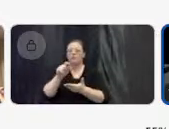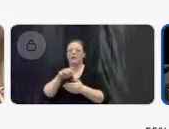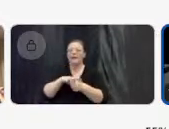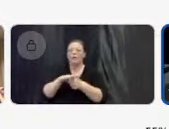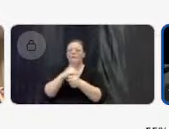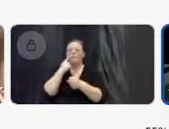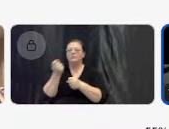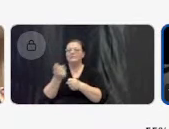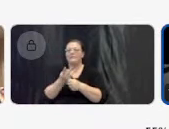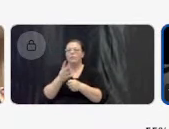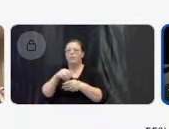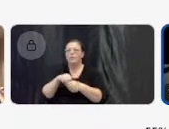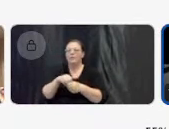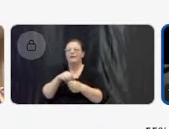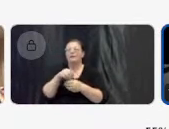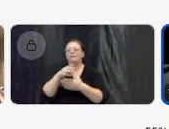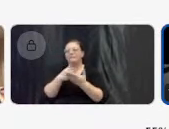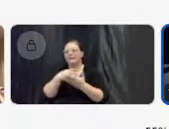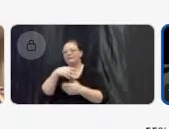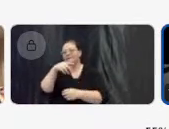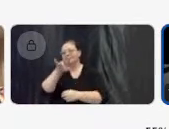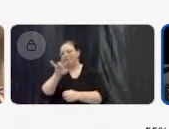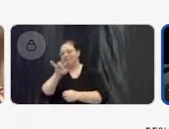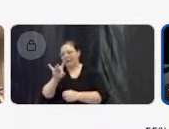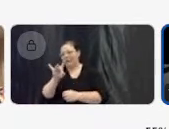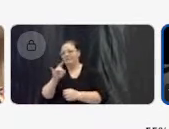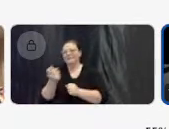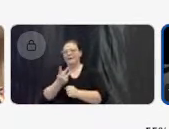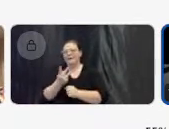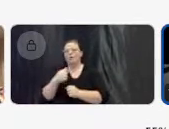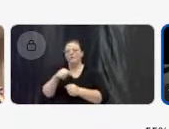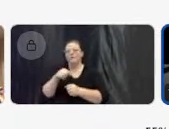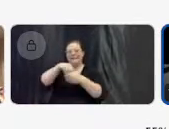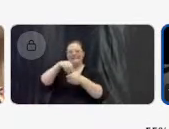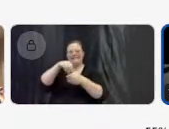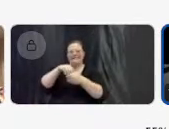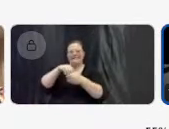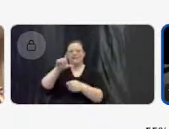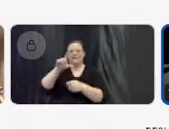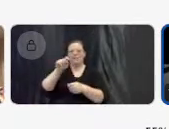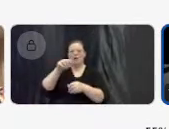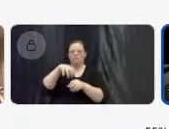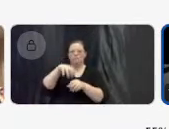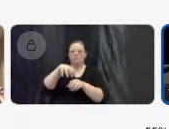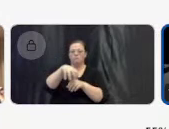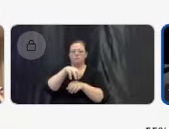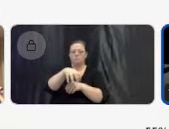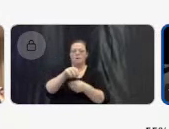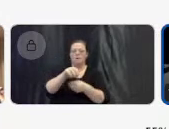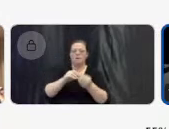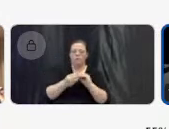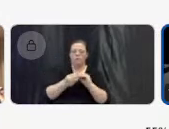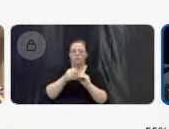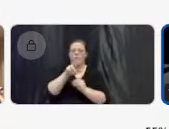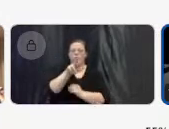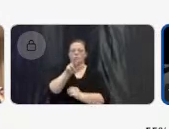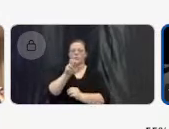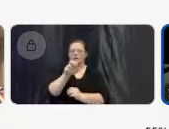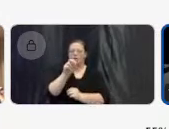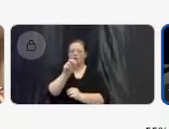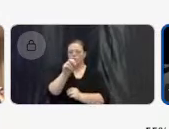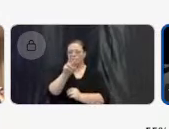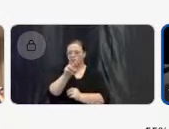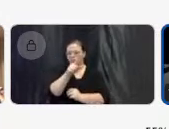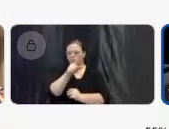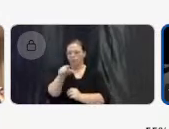the lots within phases 7 and 8. Several of the interior lots, that includes lots 302